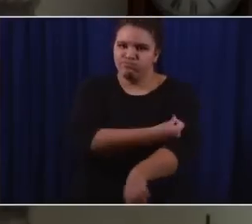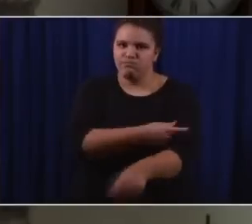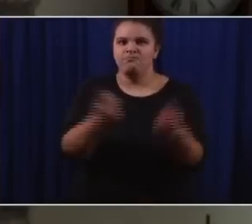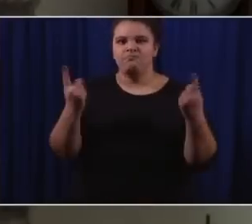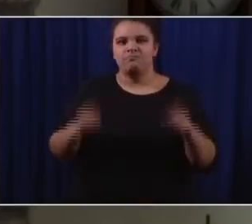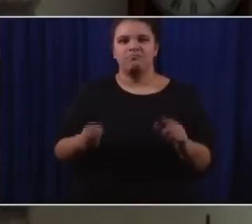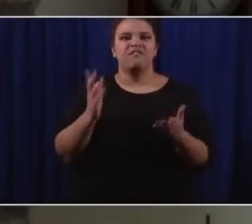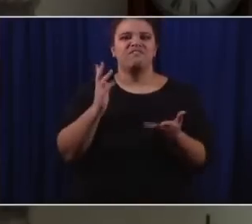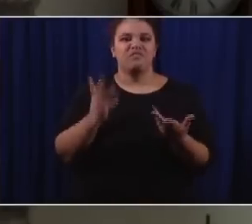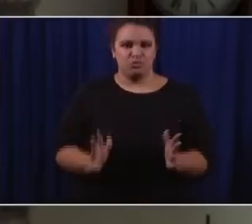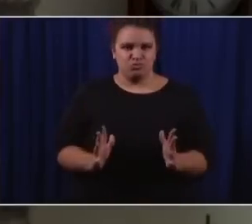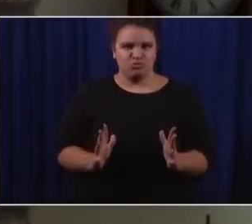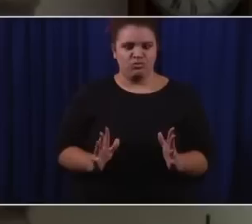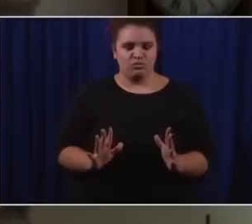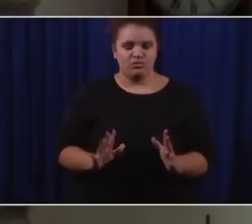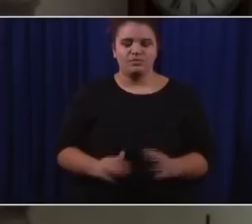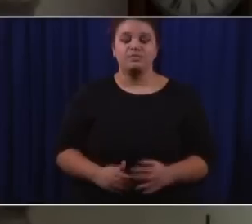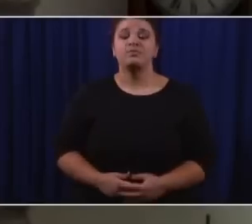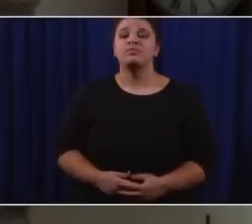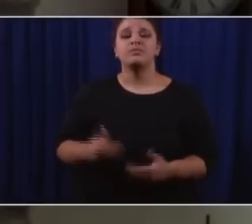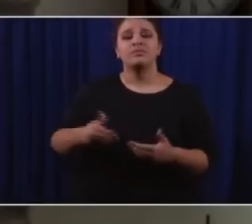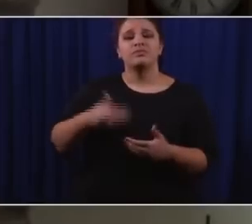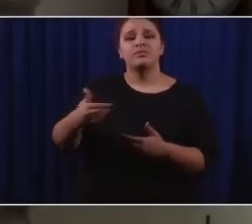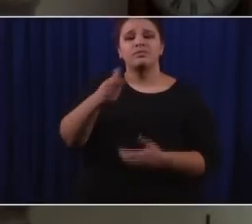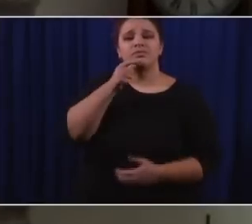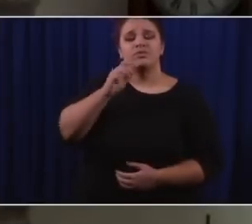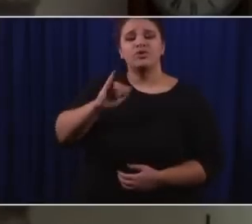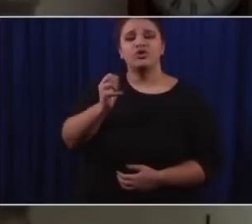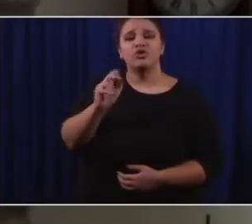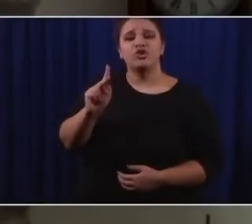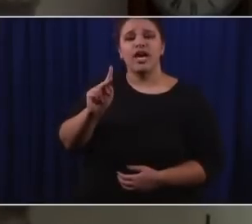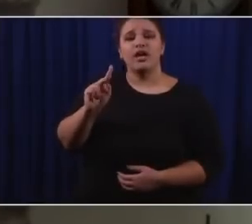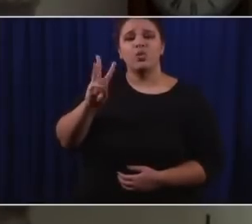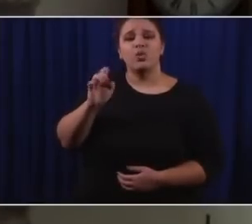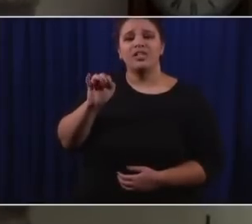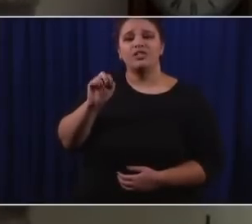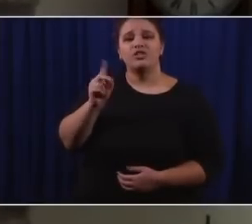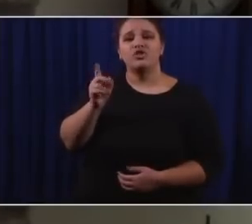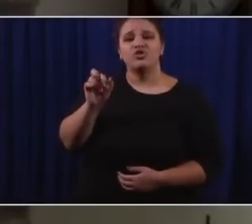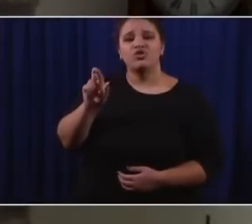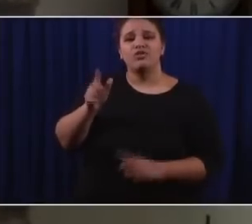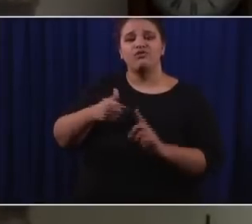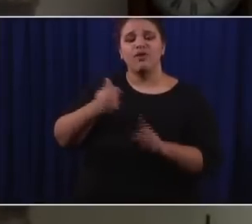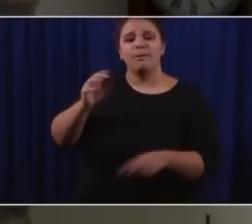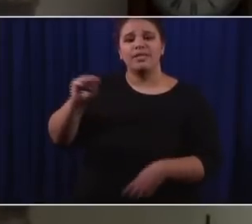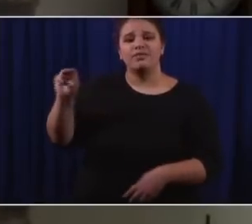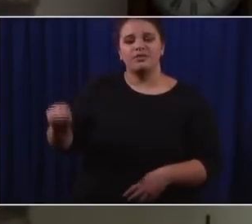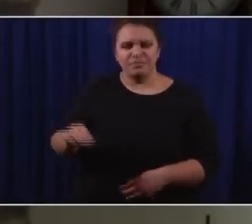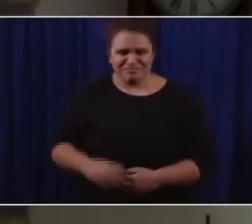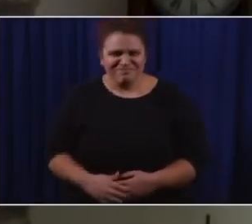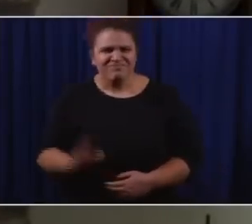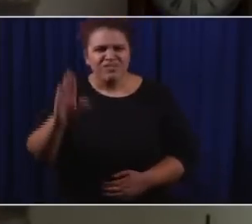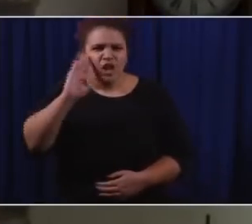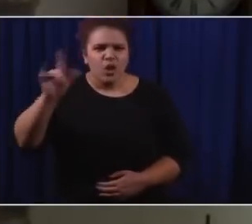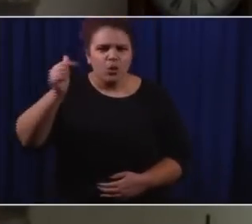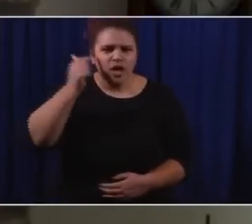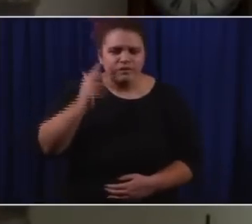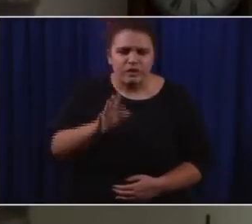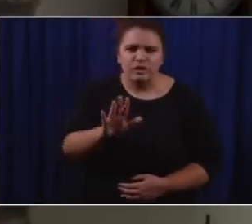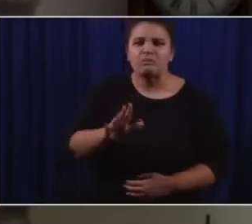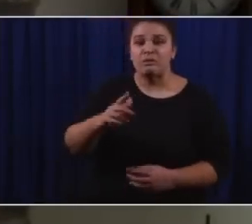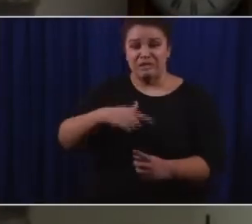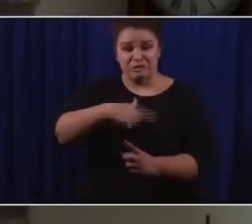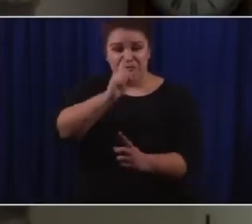Next question is from Jack Windsor at WMFD in Mansfield. Hey, Jack. Hi, Governor. This question is for you,